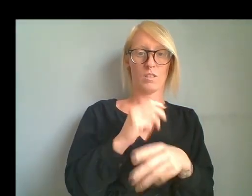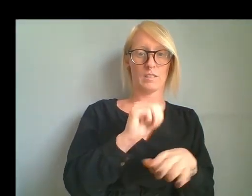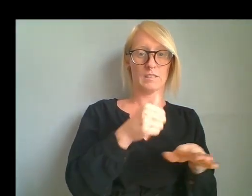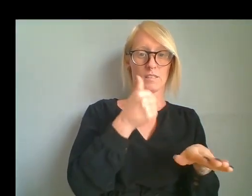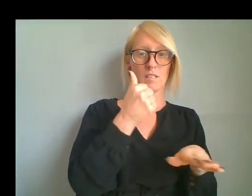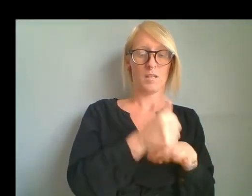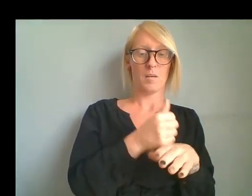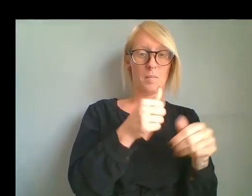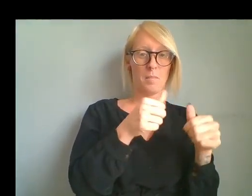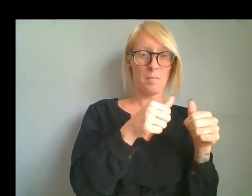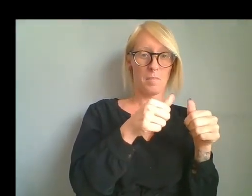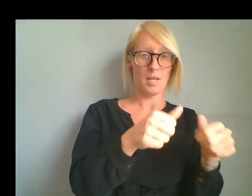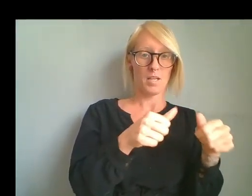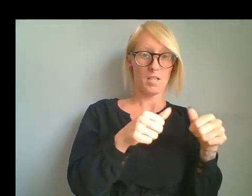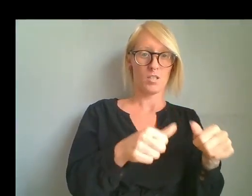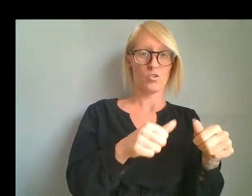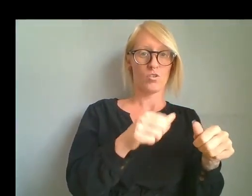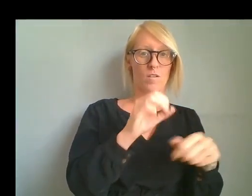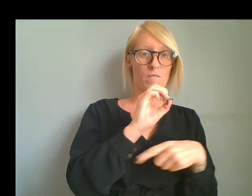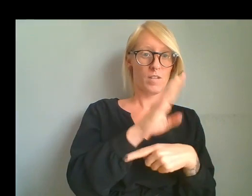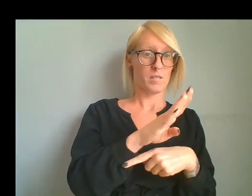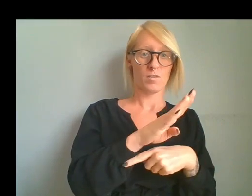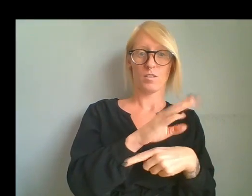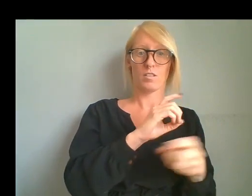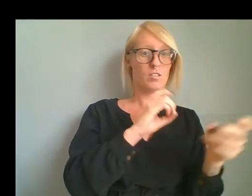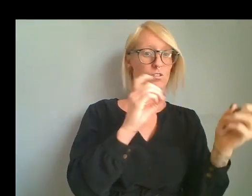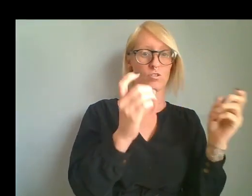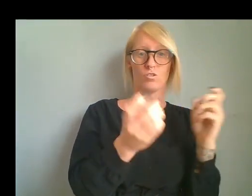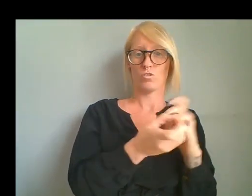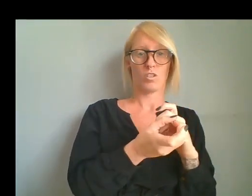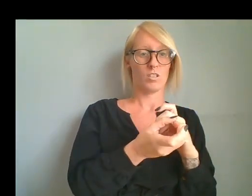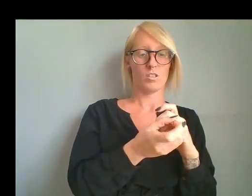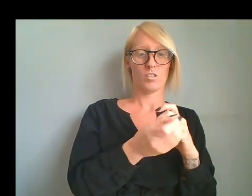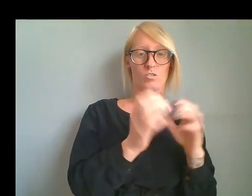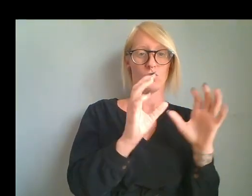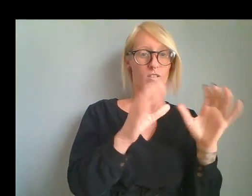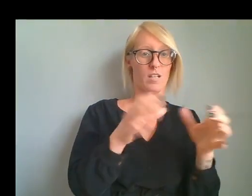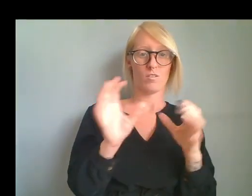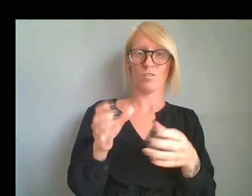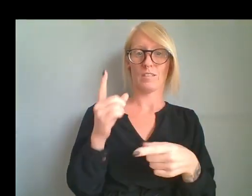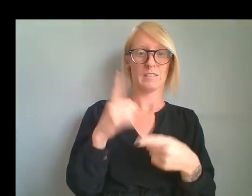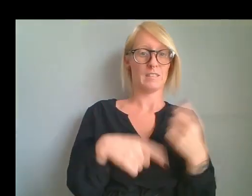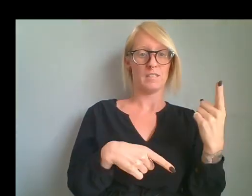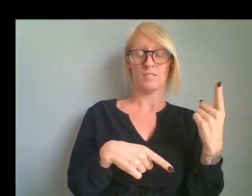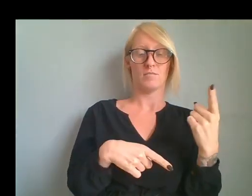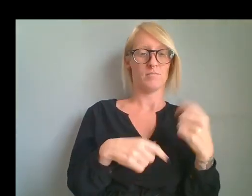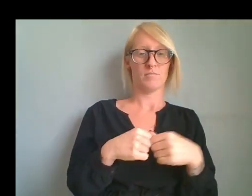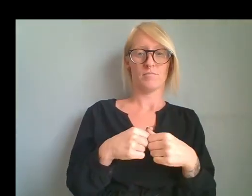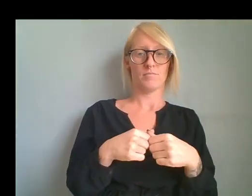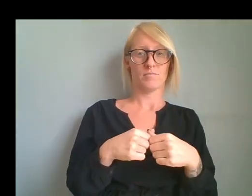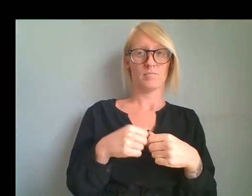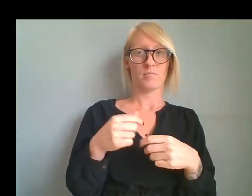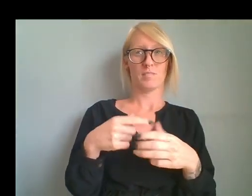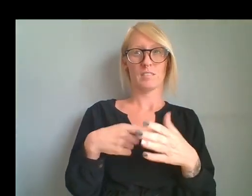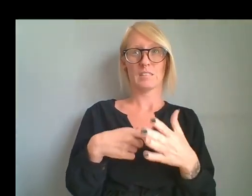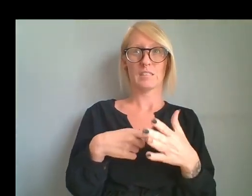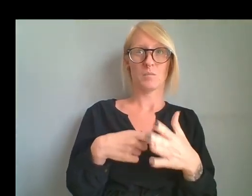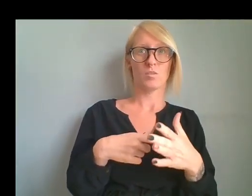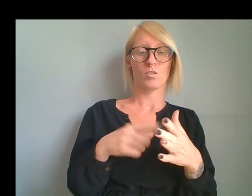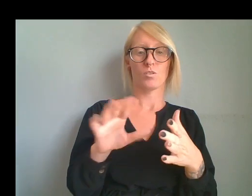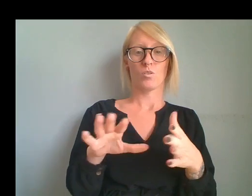a page in Facebook. You cannot change the category. And when you say your category, you